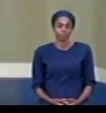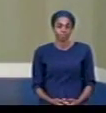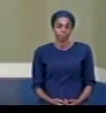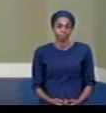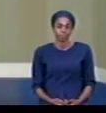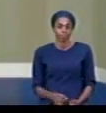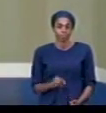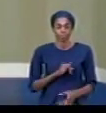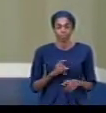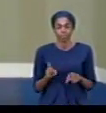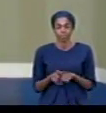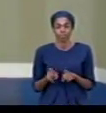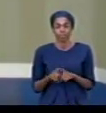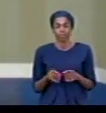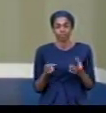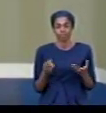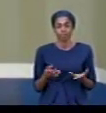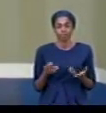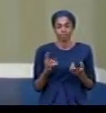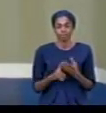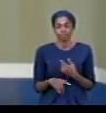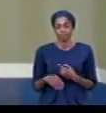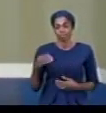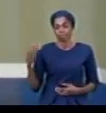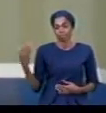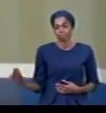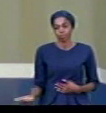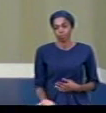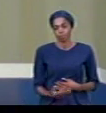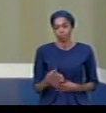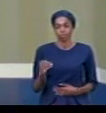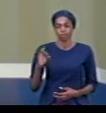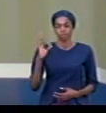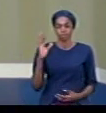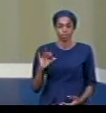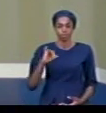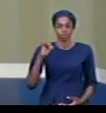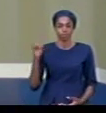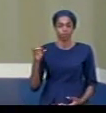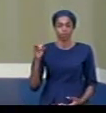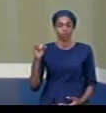name. I also want to welcome Pastor Josiah